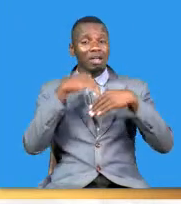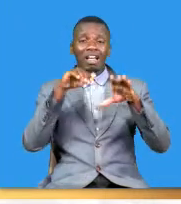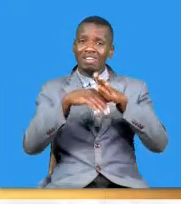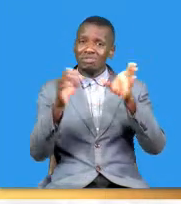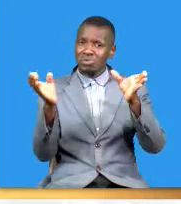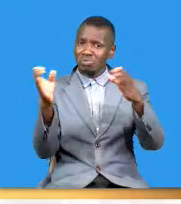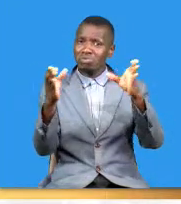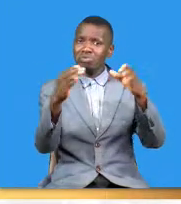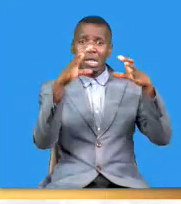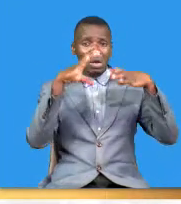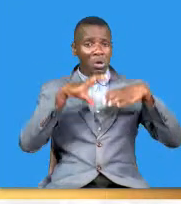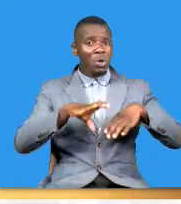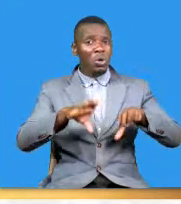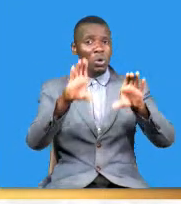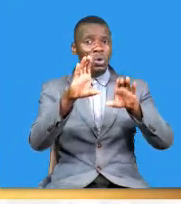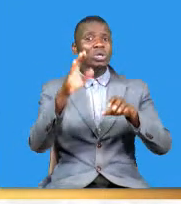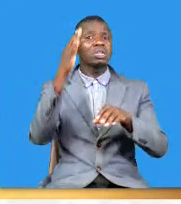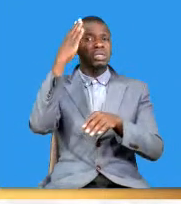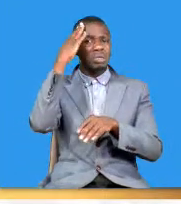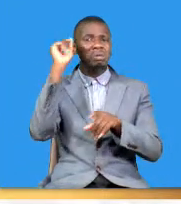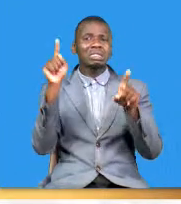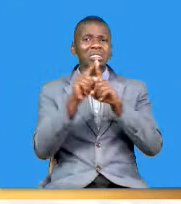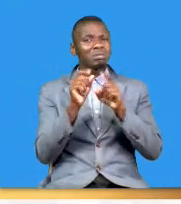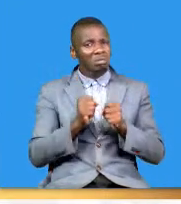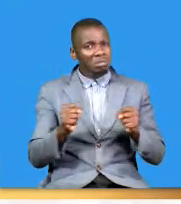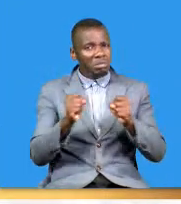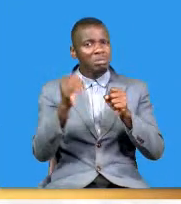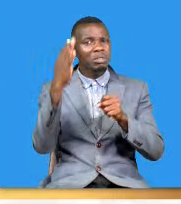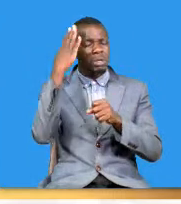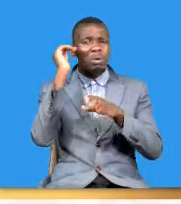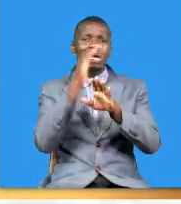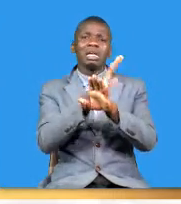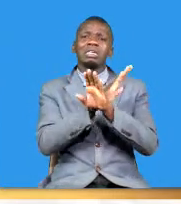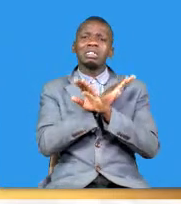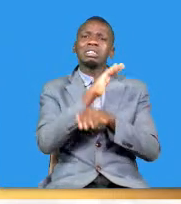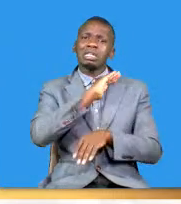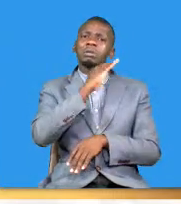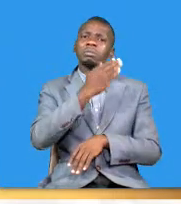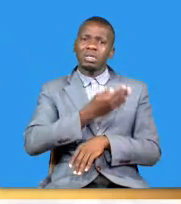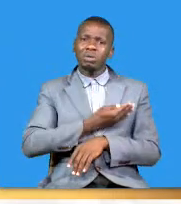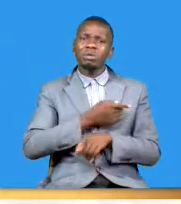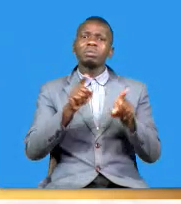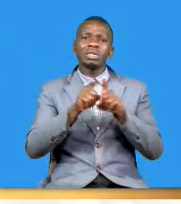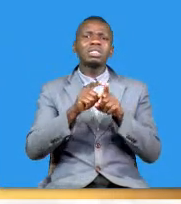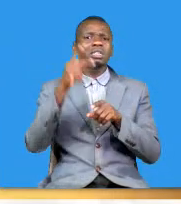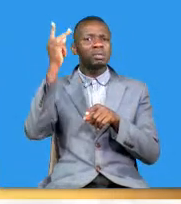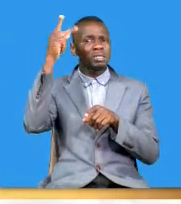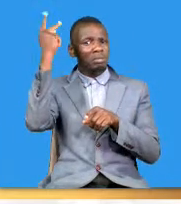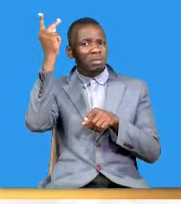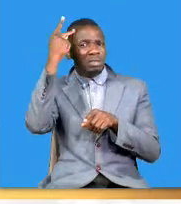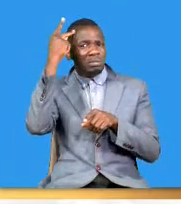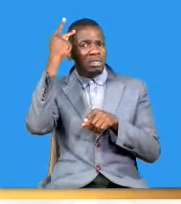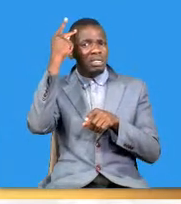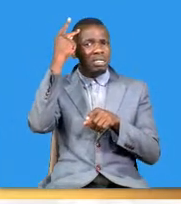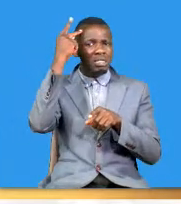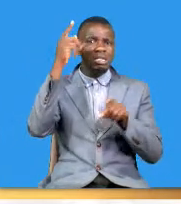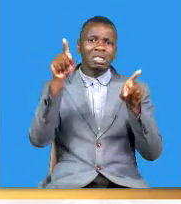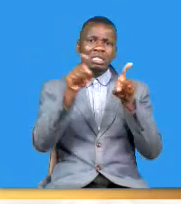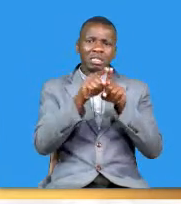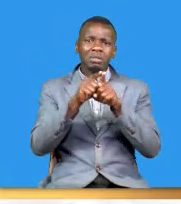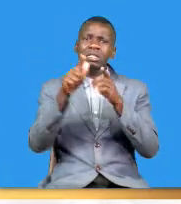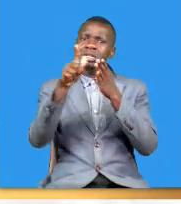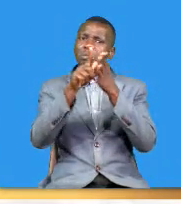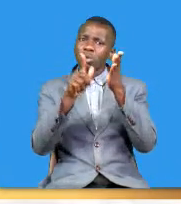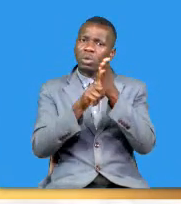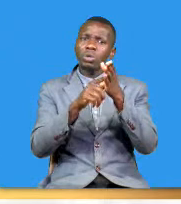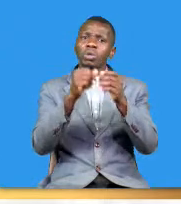persistent and systematic. As Zambian Women Parliamentarian Caucus, and lawmakers, we note that